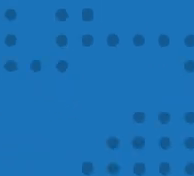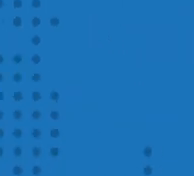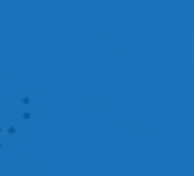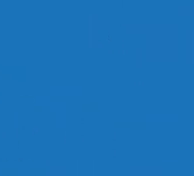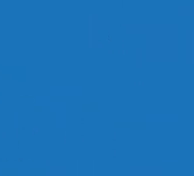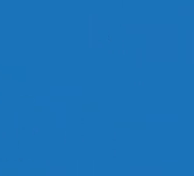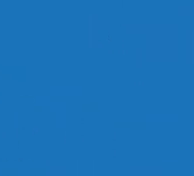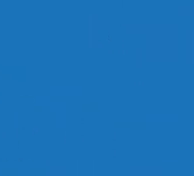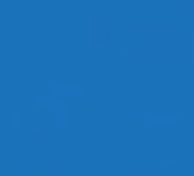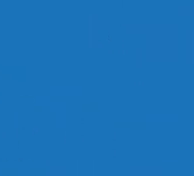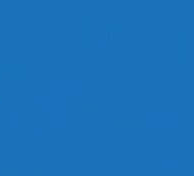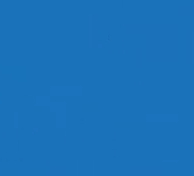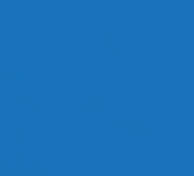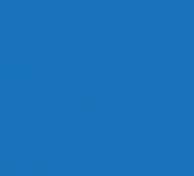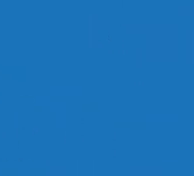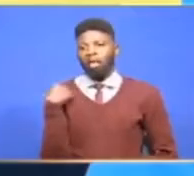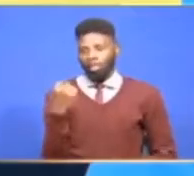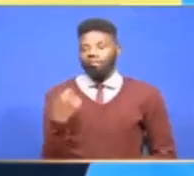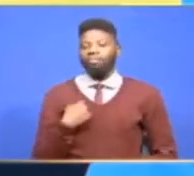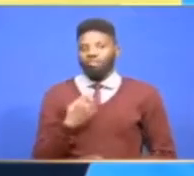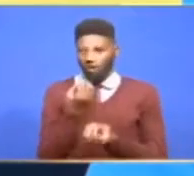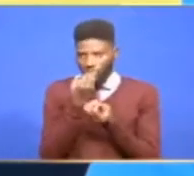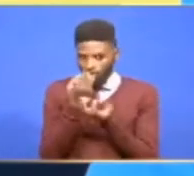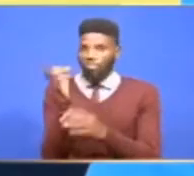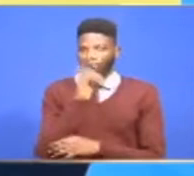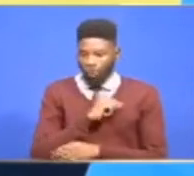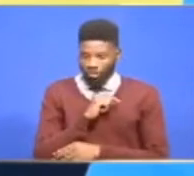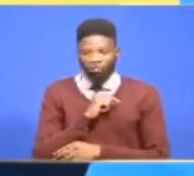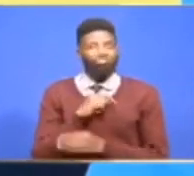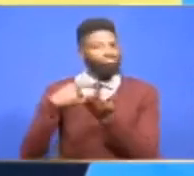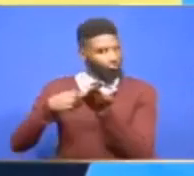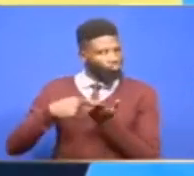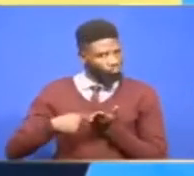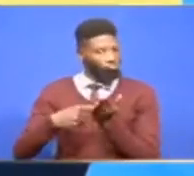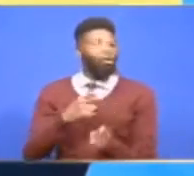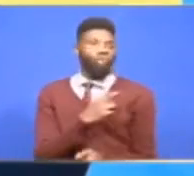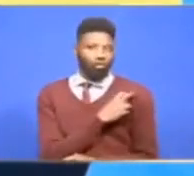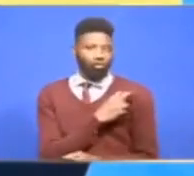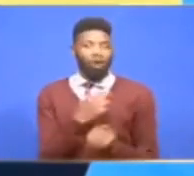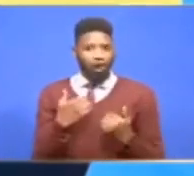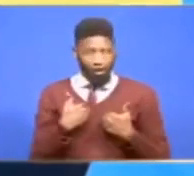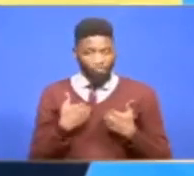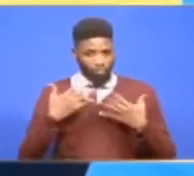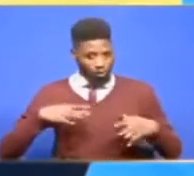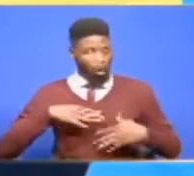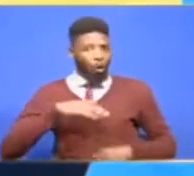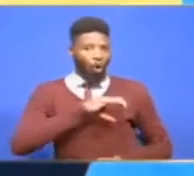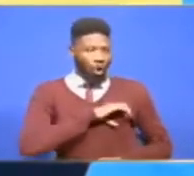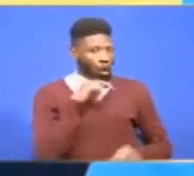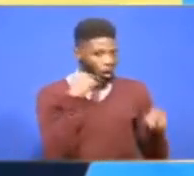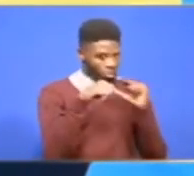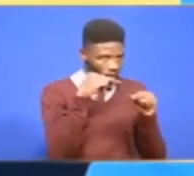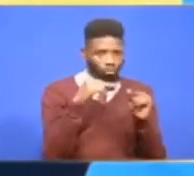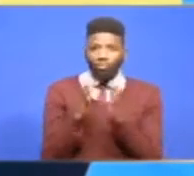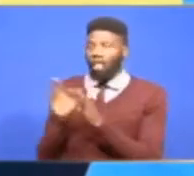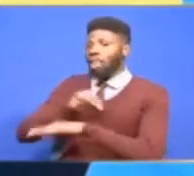I did inform you that there were ongoing consultations between restaurant owners and the National